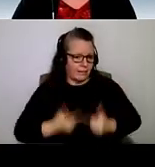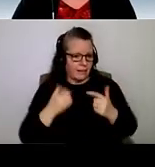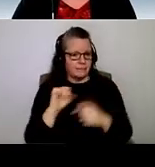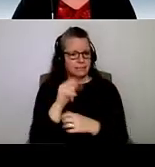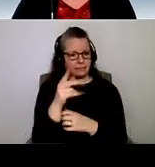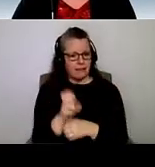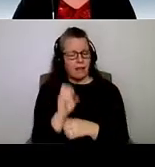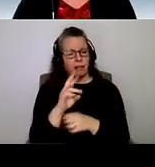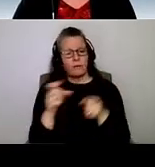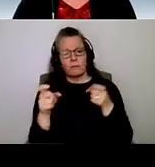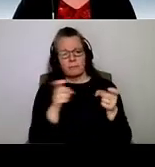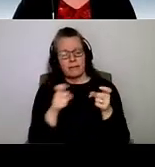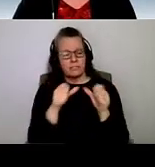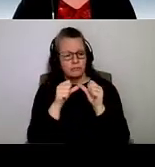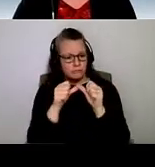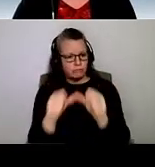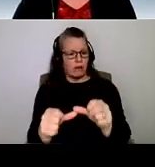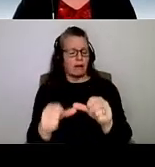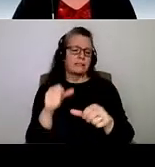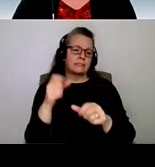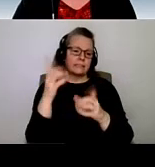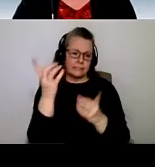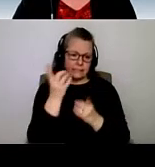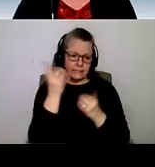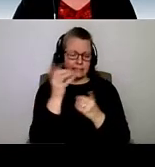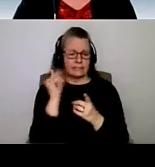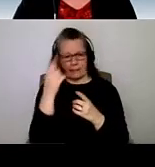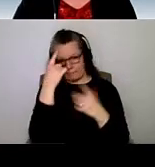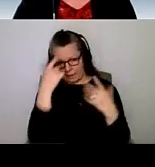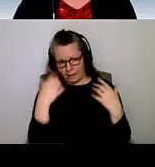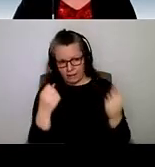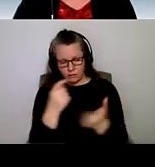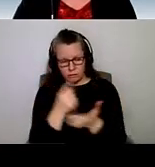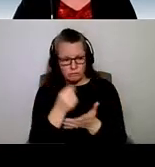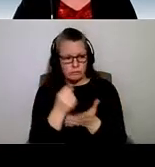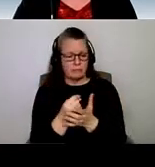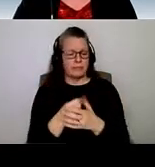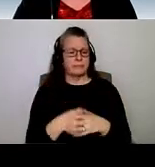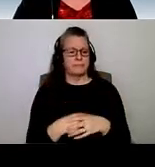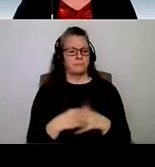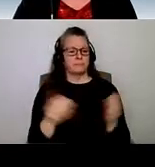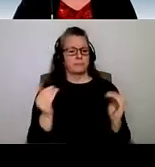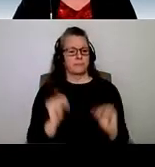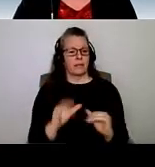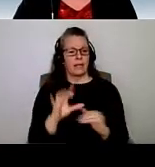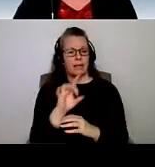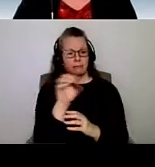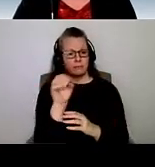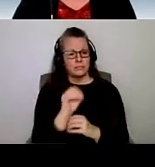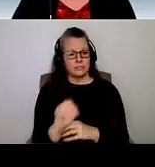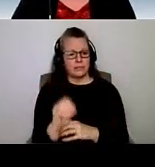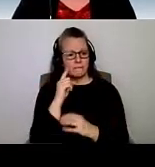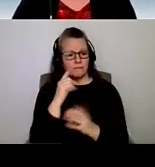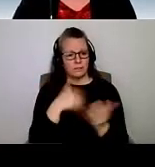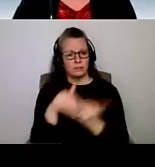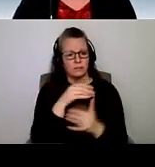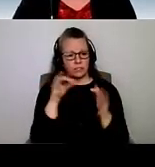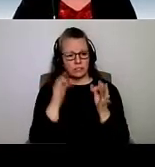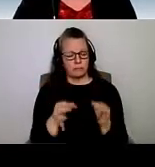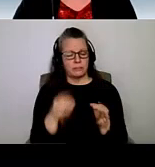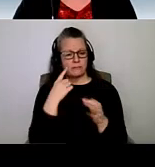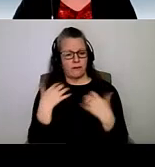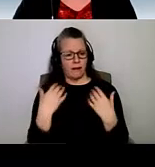chronic disease like mental health treatment, maternal health support. 8% into social determinants of health, which of course, Donna, you spoke